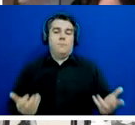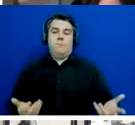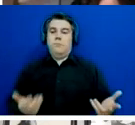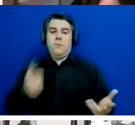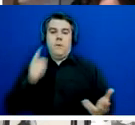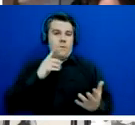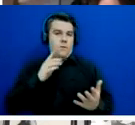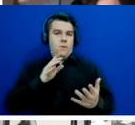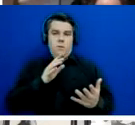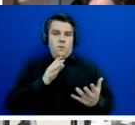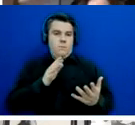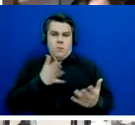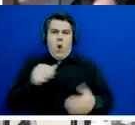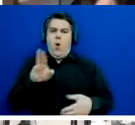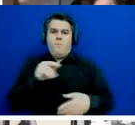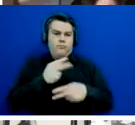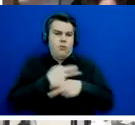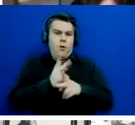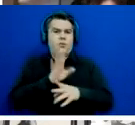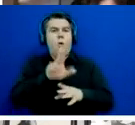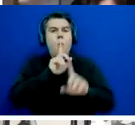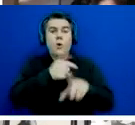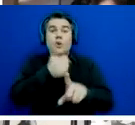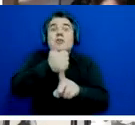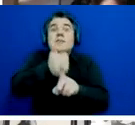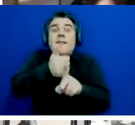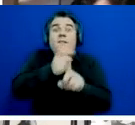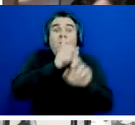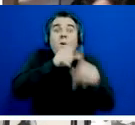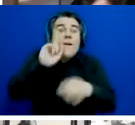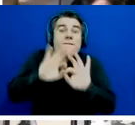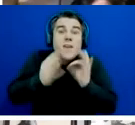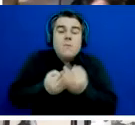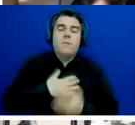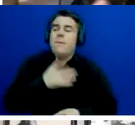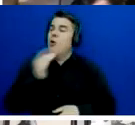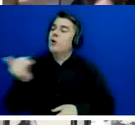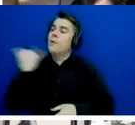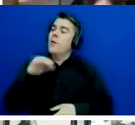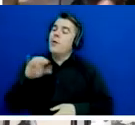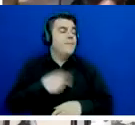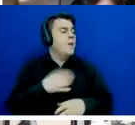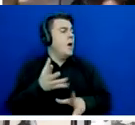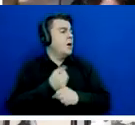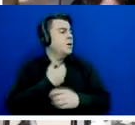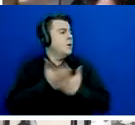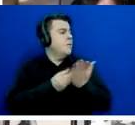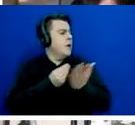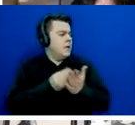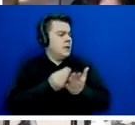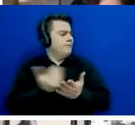customers, but on your own products, on your own orders, on the things that you order for your family. My mother called me the other day. She's like, I have some money in my